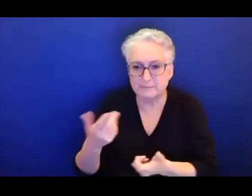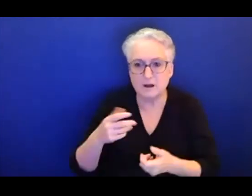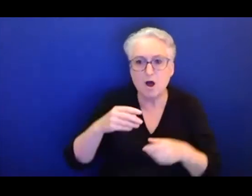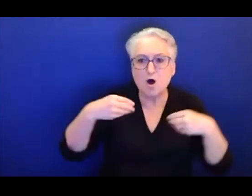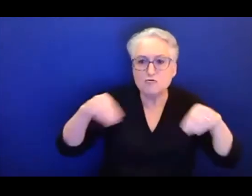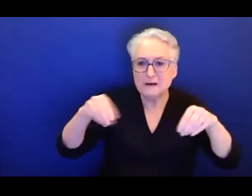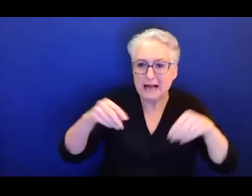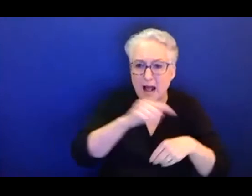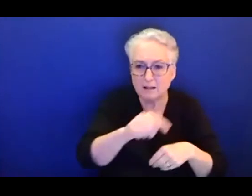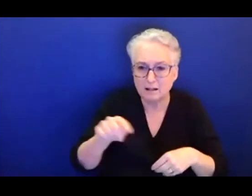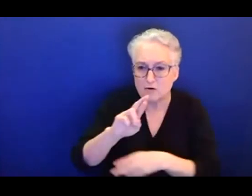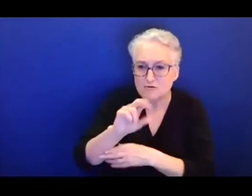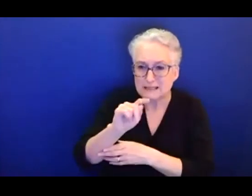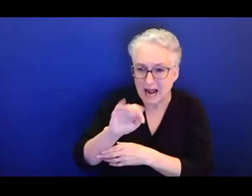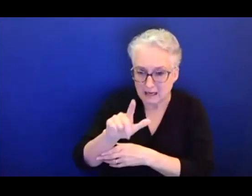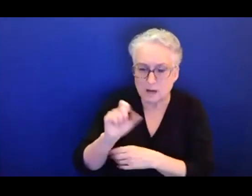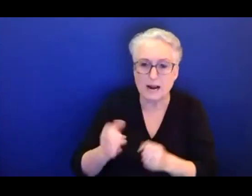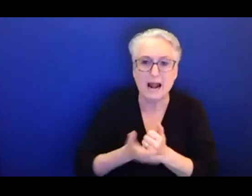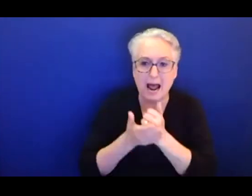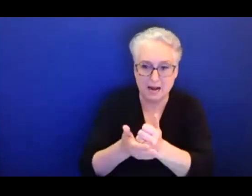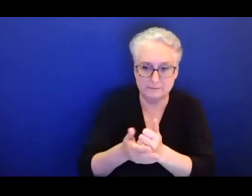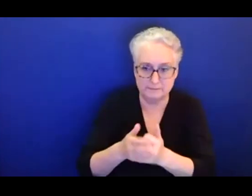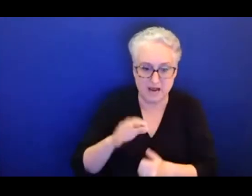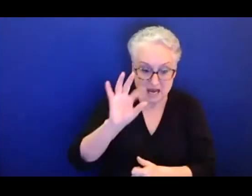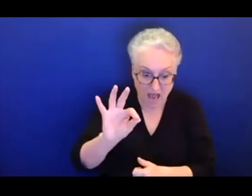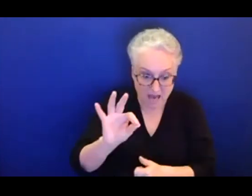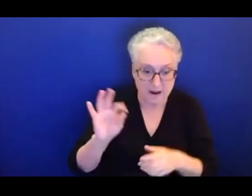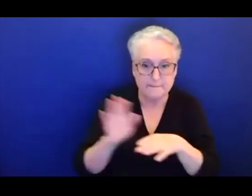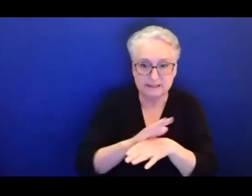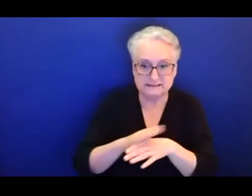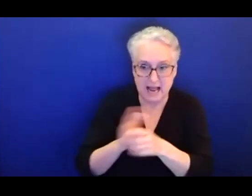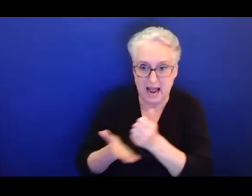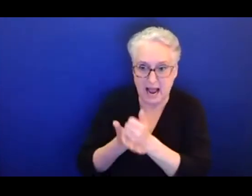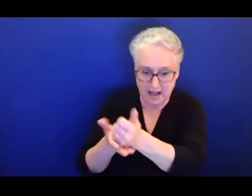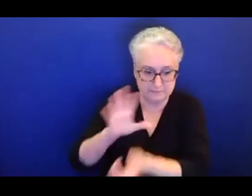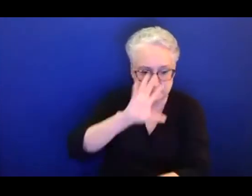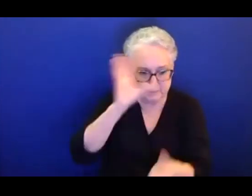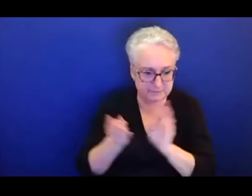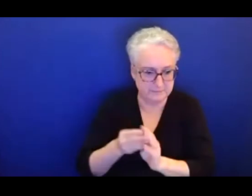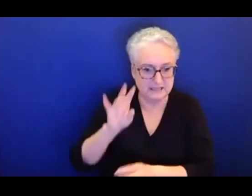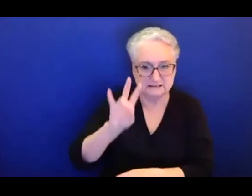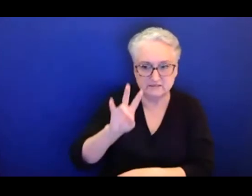9 businesses with those. So with a total of $550,000, our goal is to help